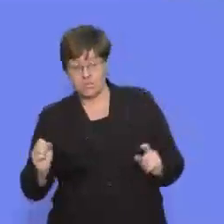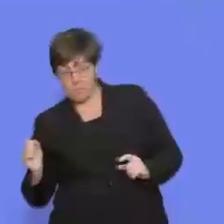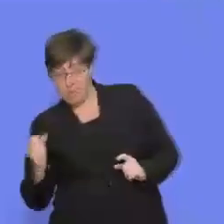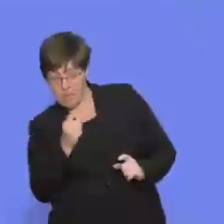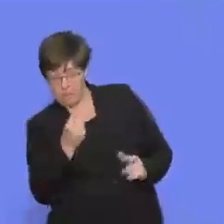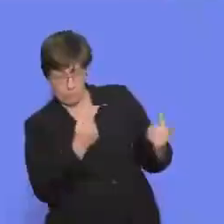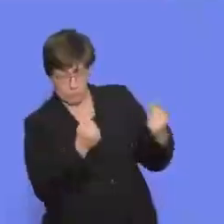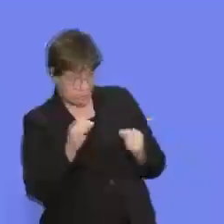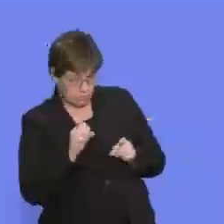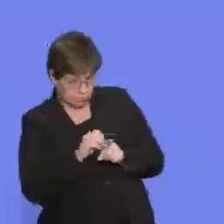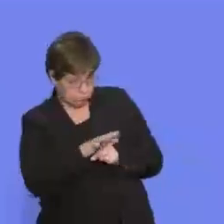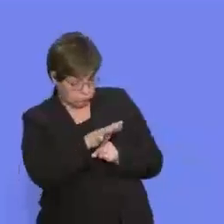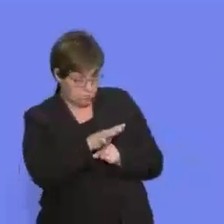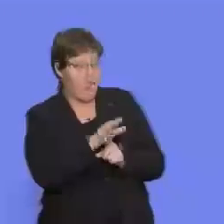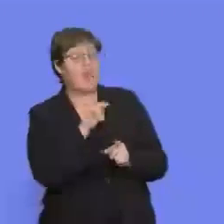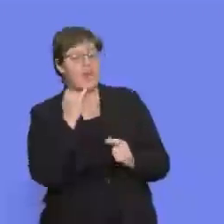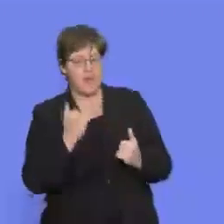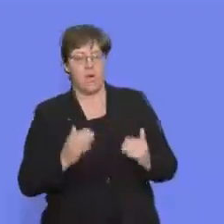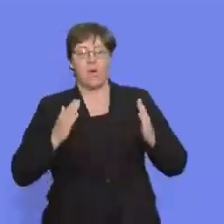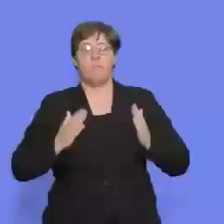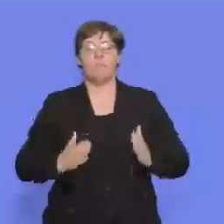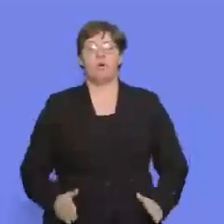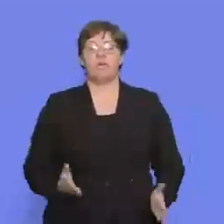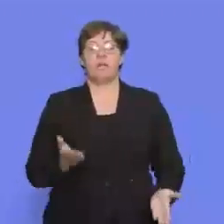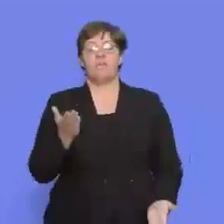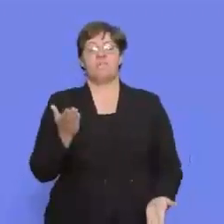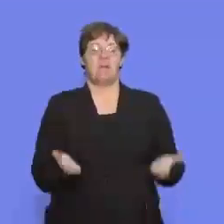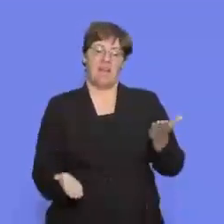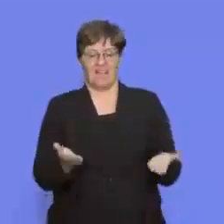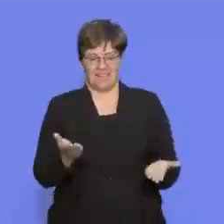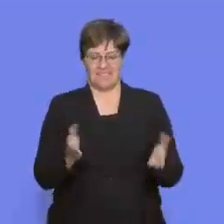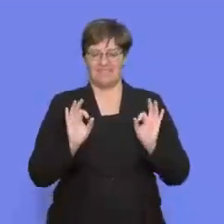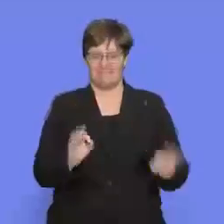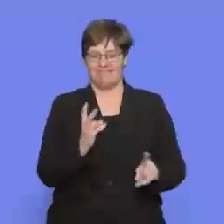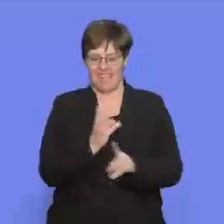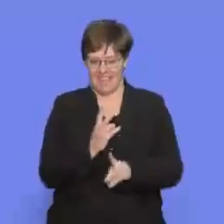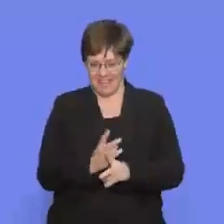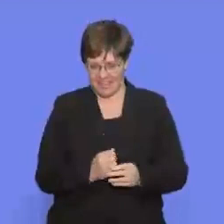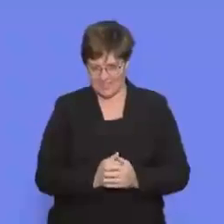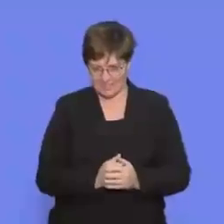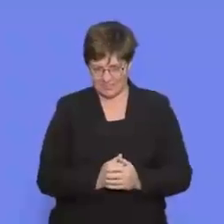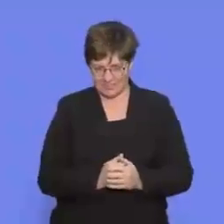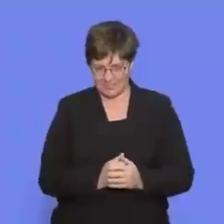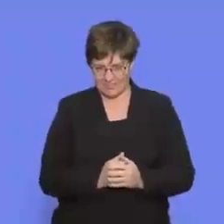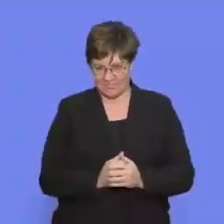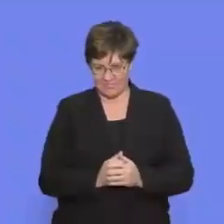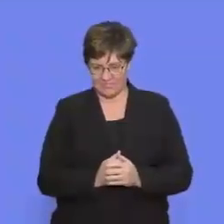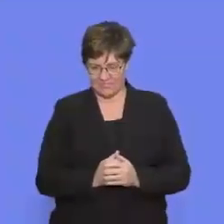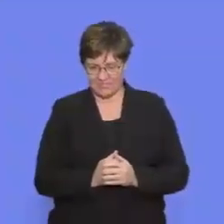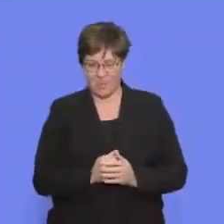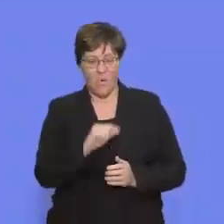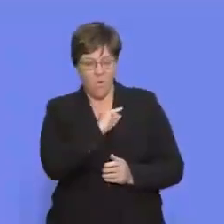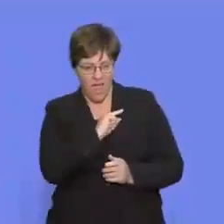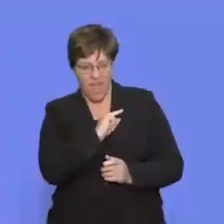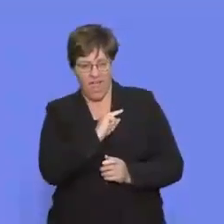effector responds, it gives what? It opposes the